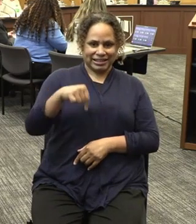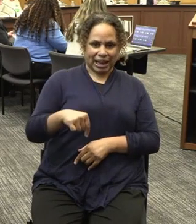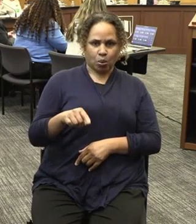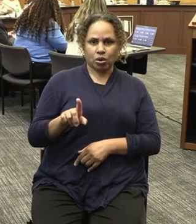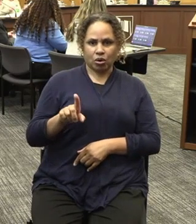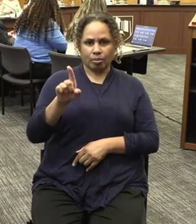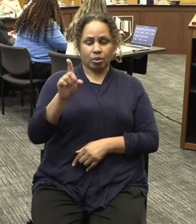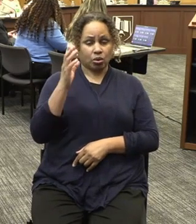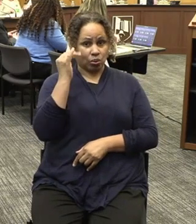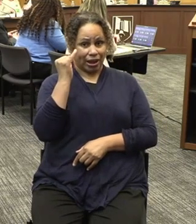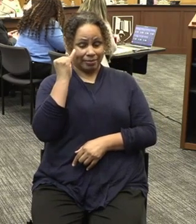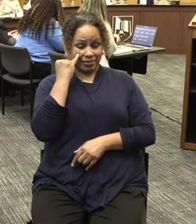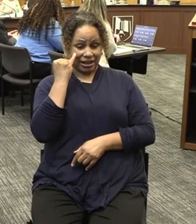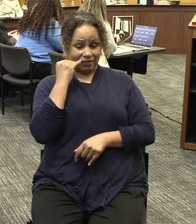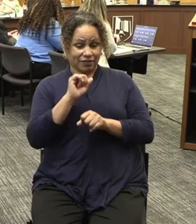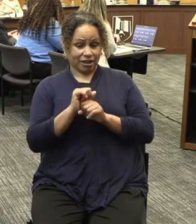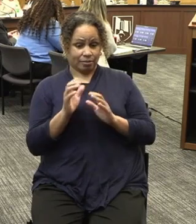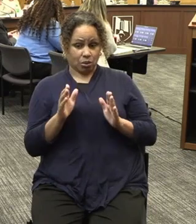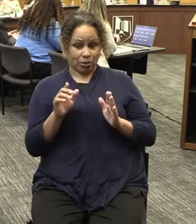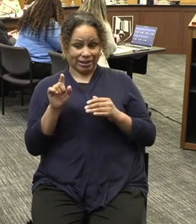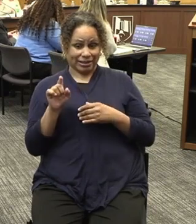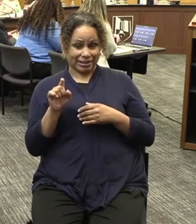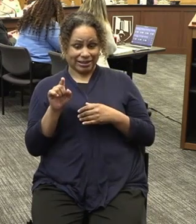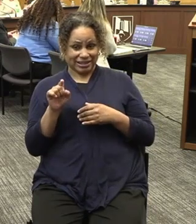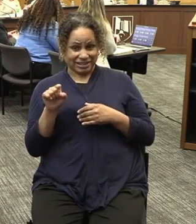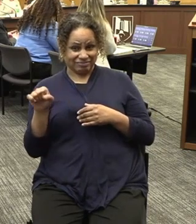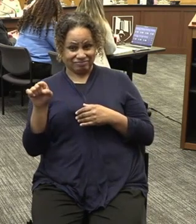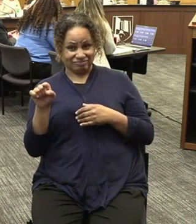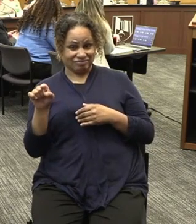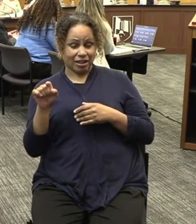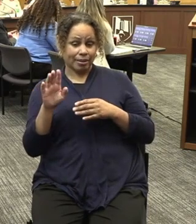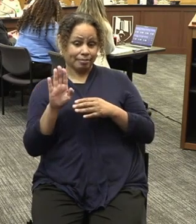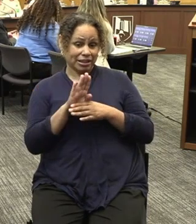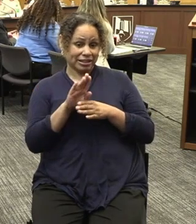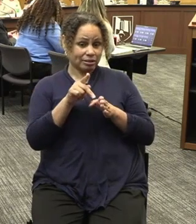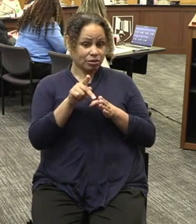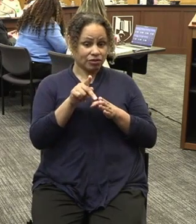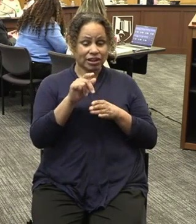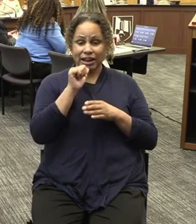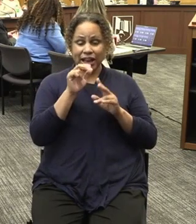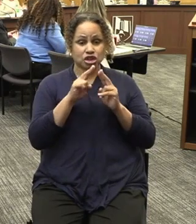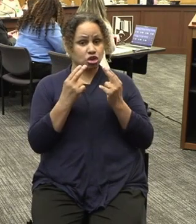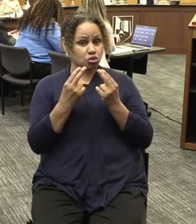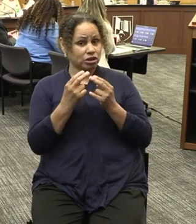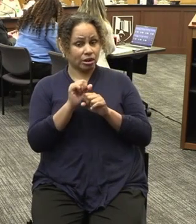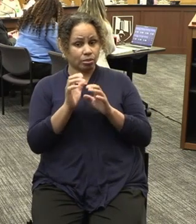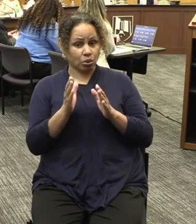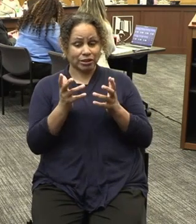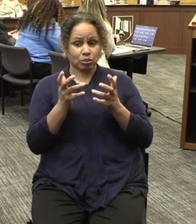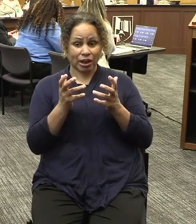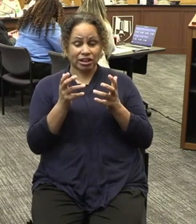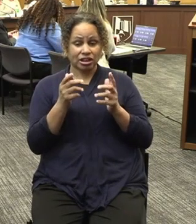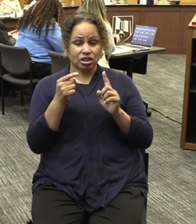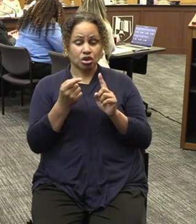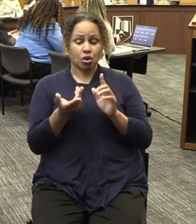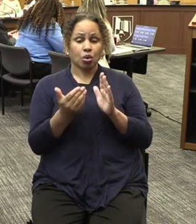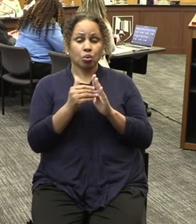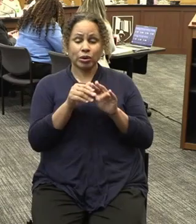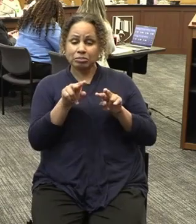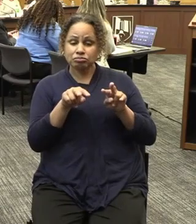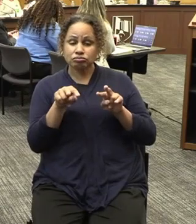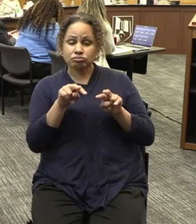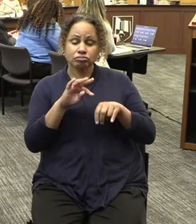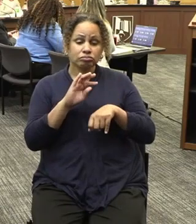if employees are this is professional or non-union employees wanted to reassess based